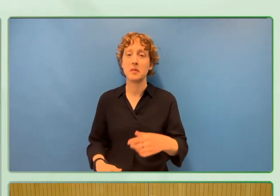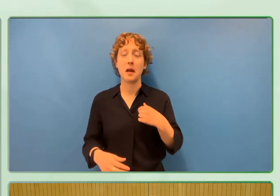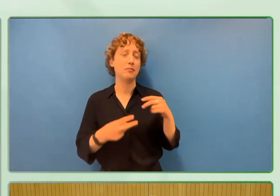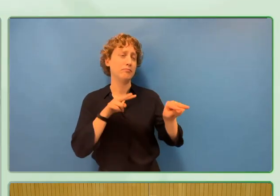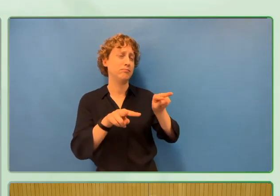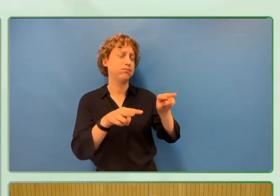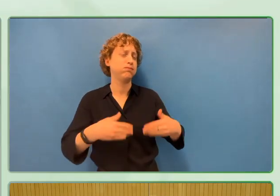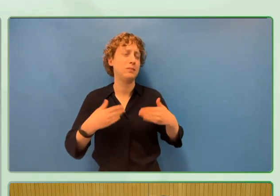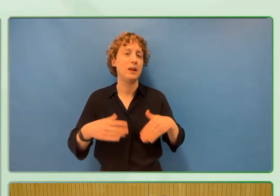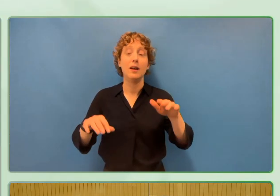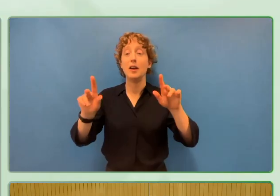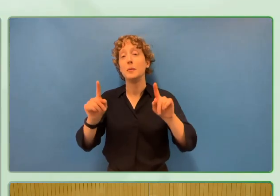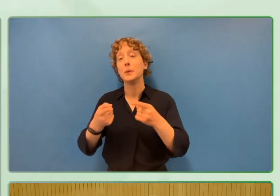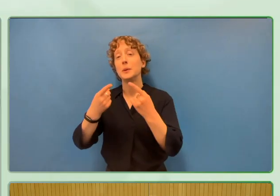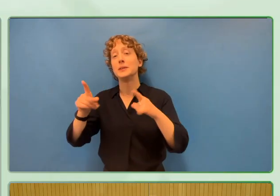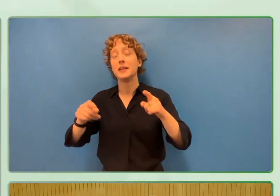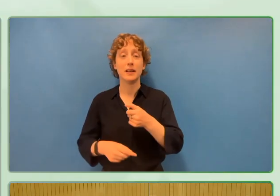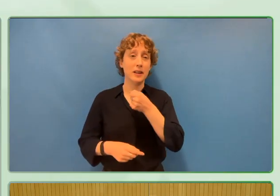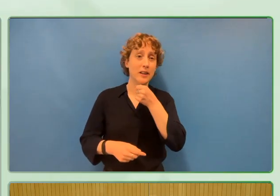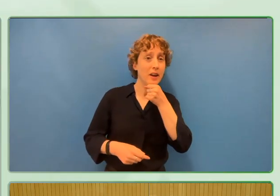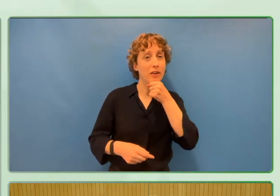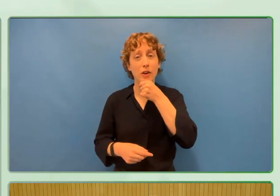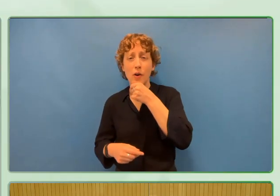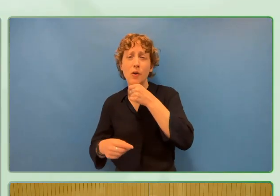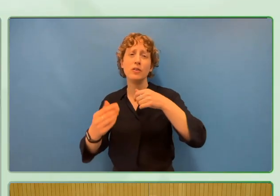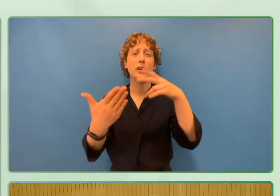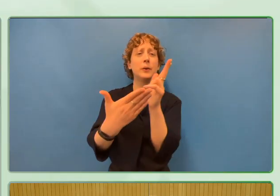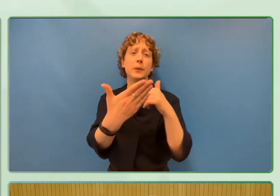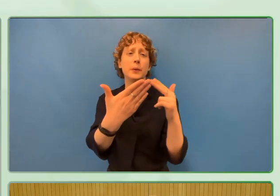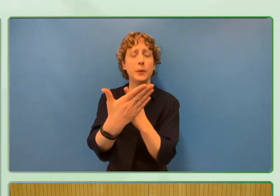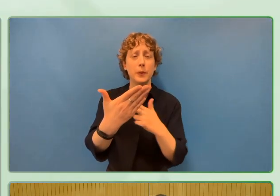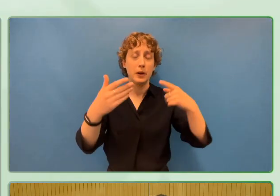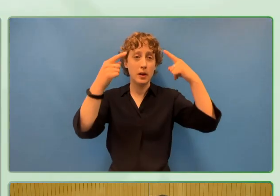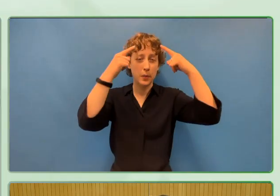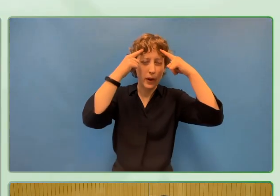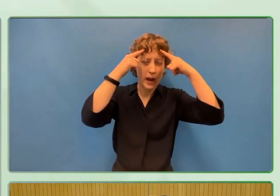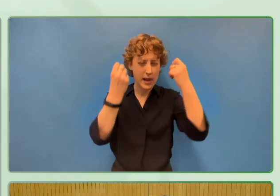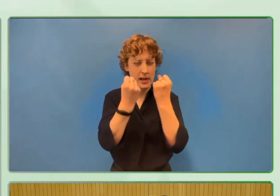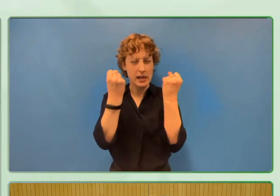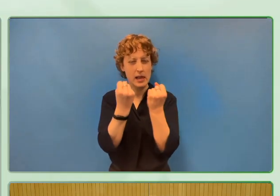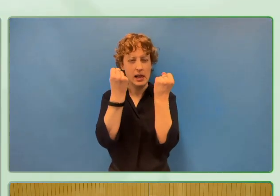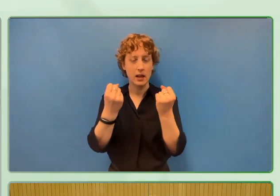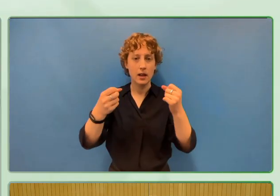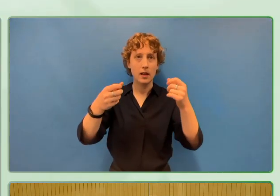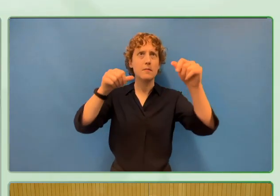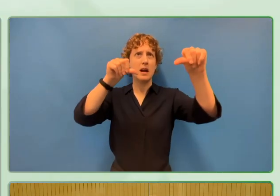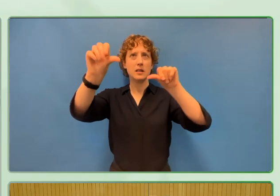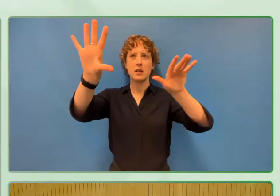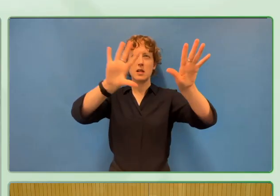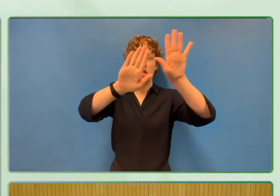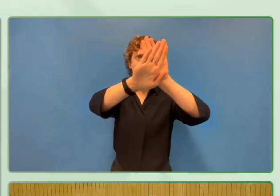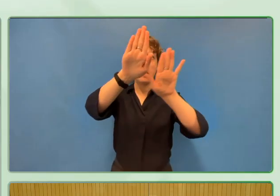so on. And these brain teasers, when you get a difficult puzzle and you solve it. Yeah, that's